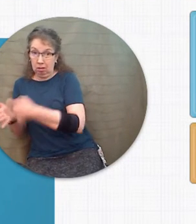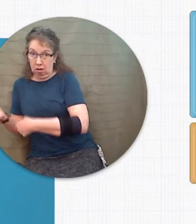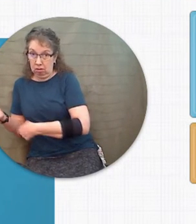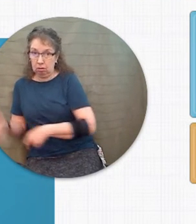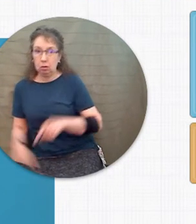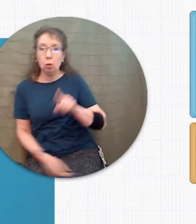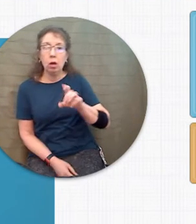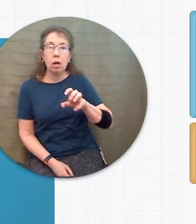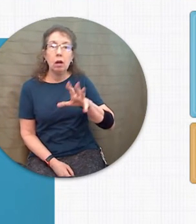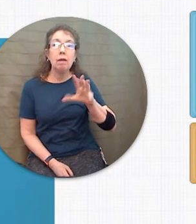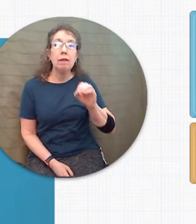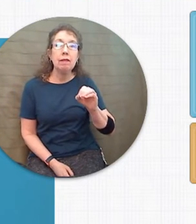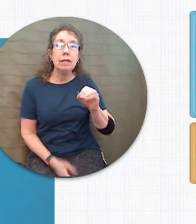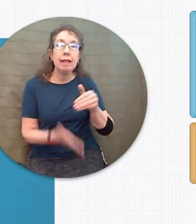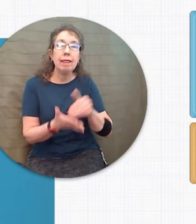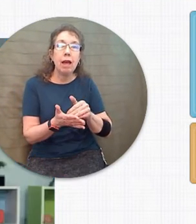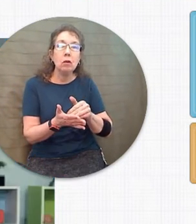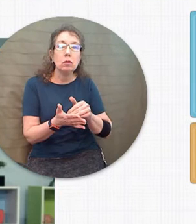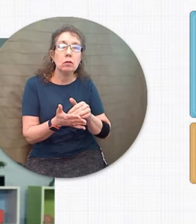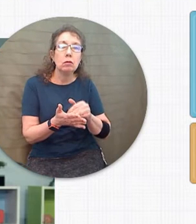£150,000. The K stands for 1,000.